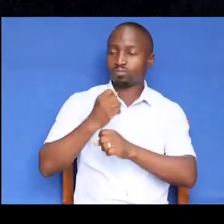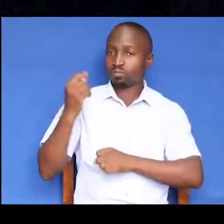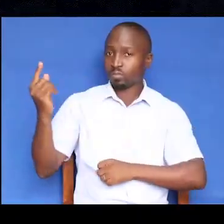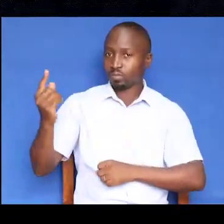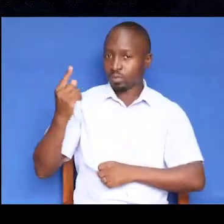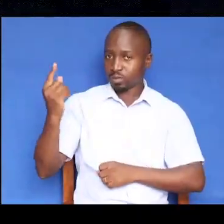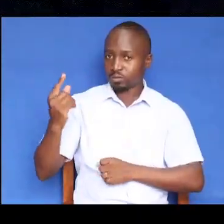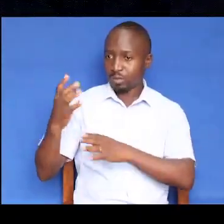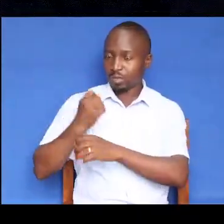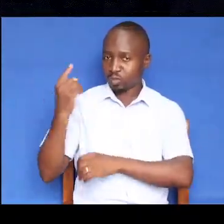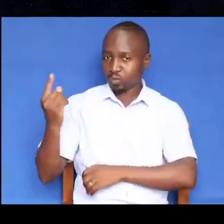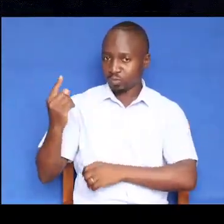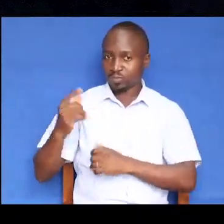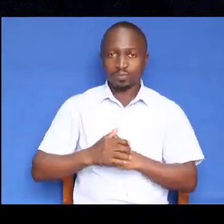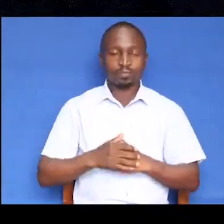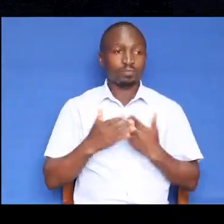So according to income method,